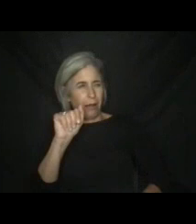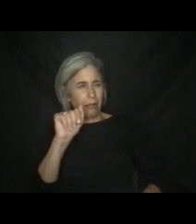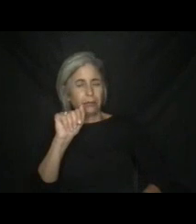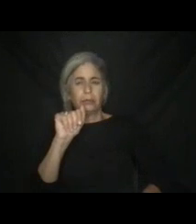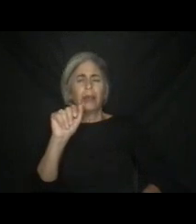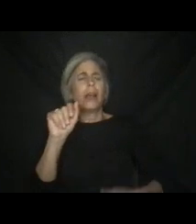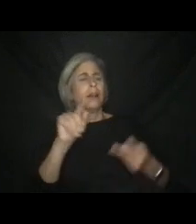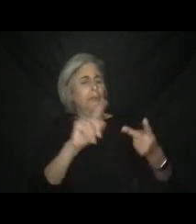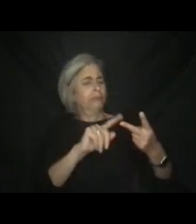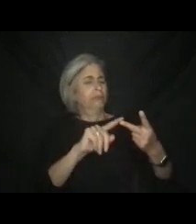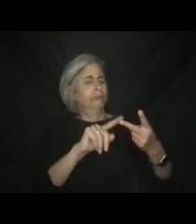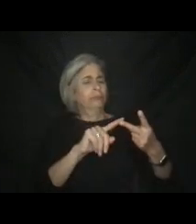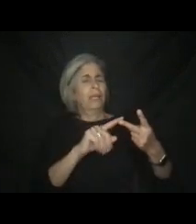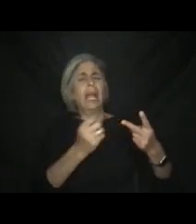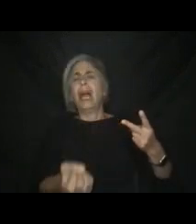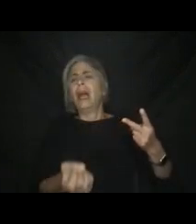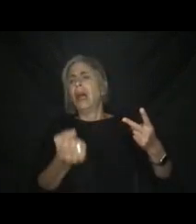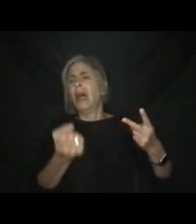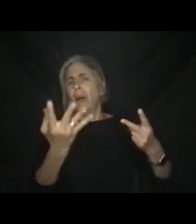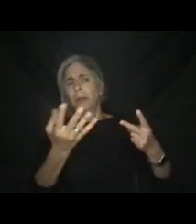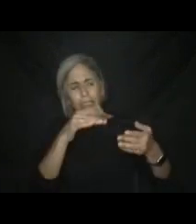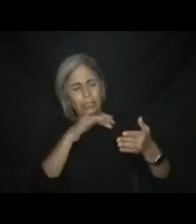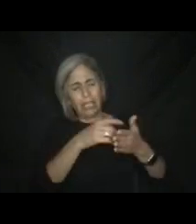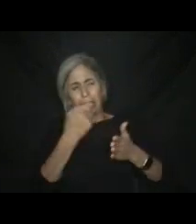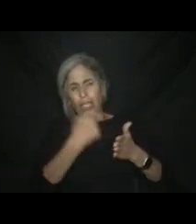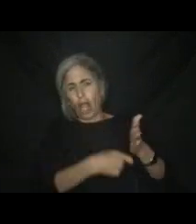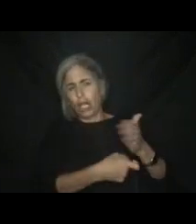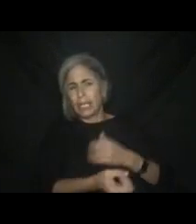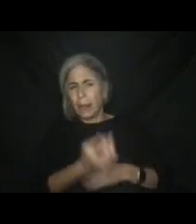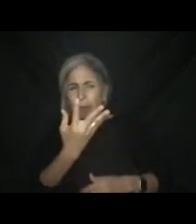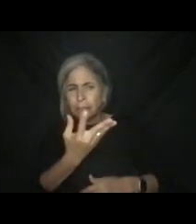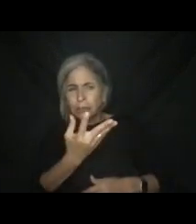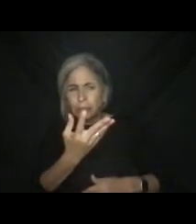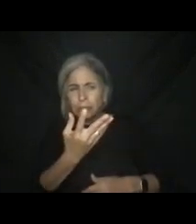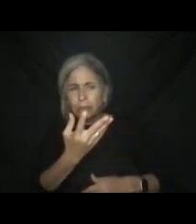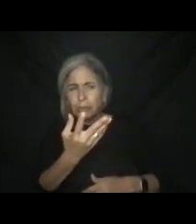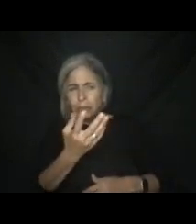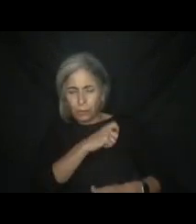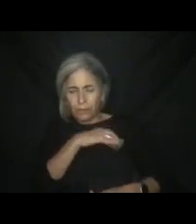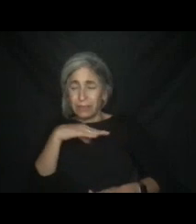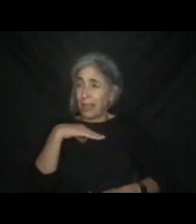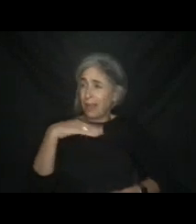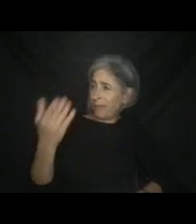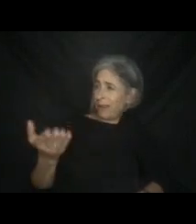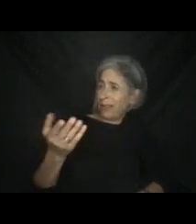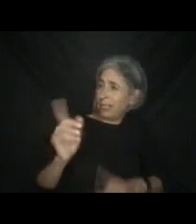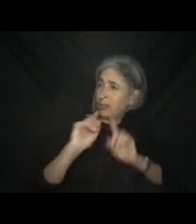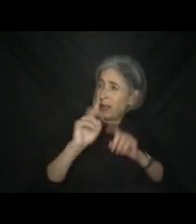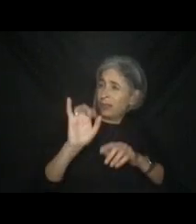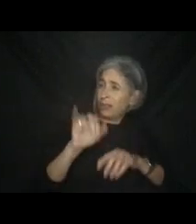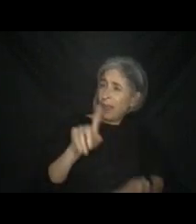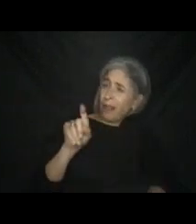The other thing, how much did this study cost? Do we have a staff? Can we answer that?